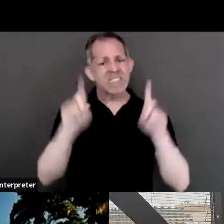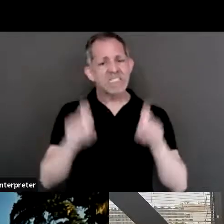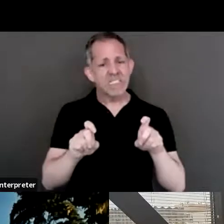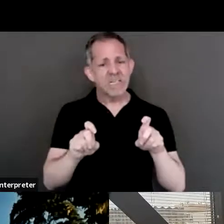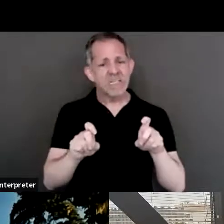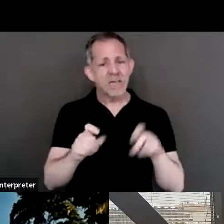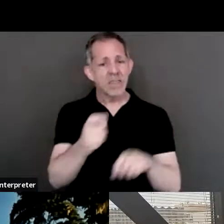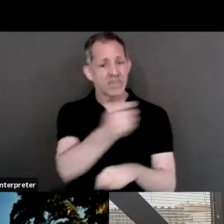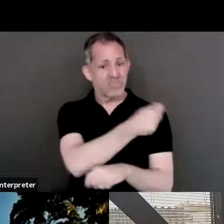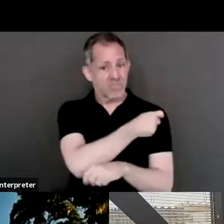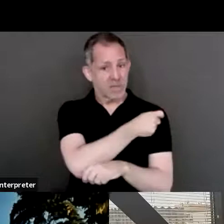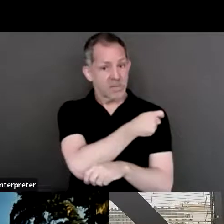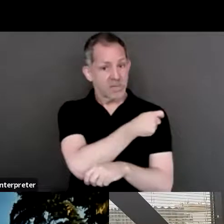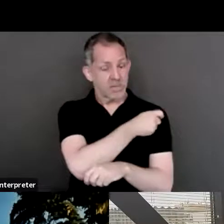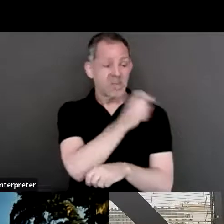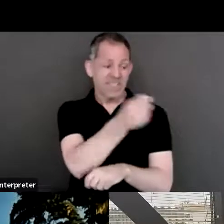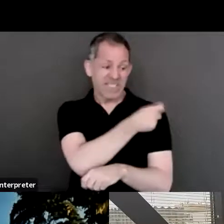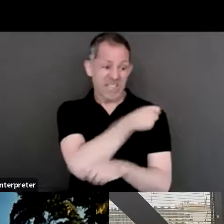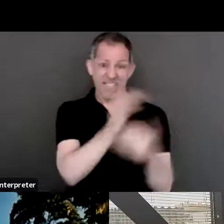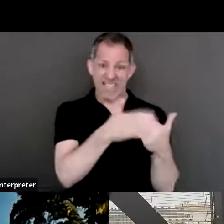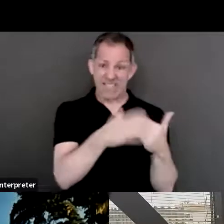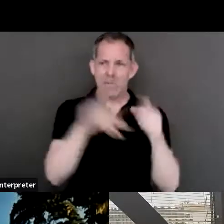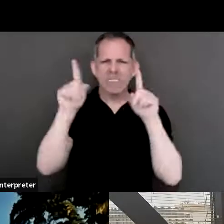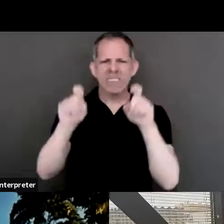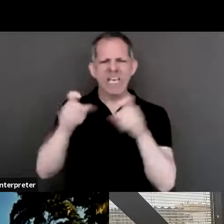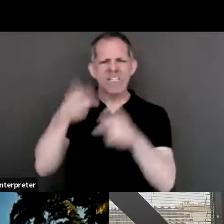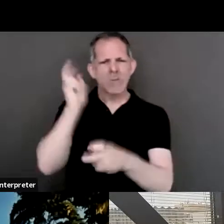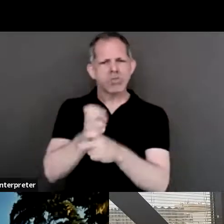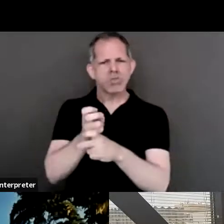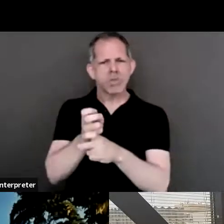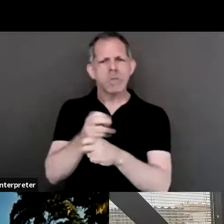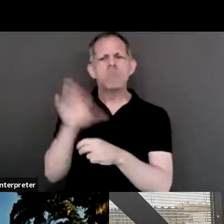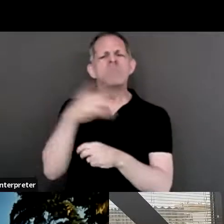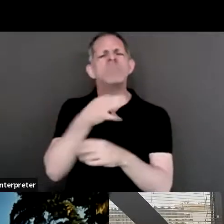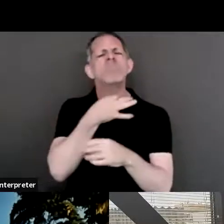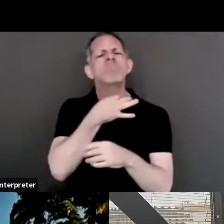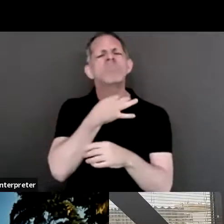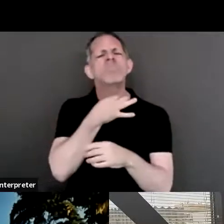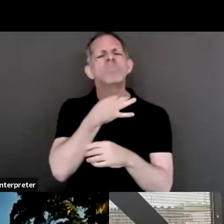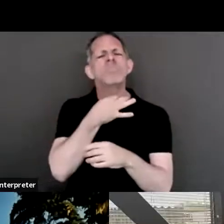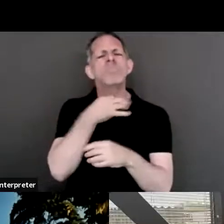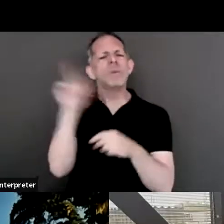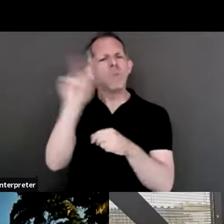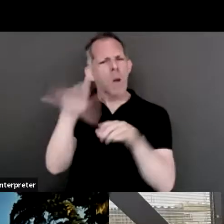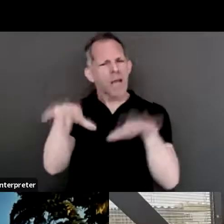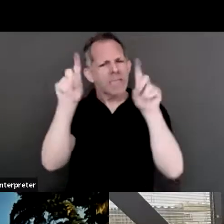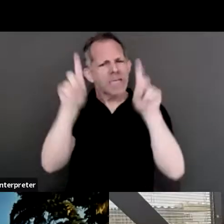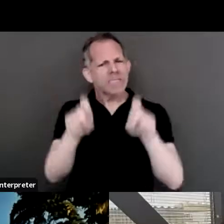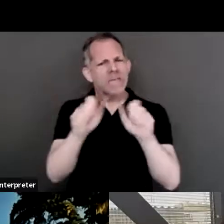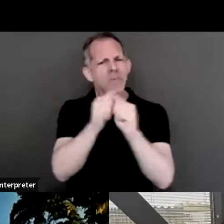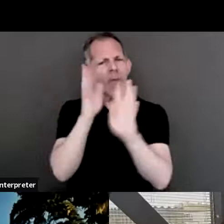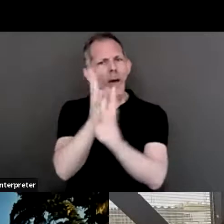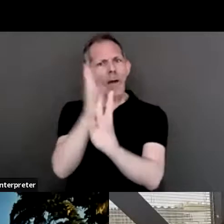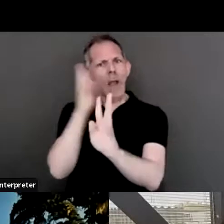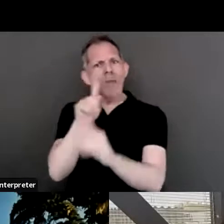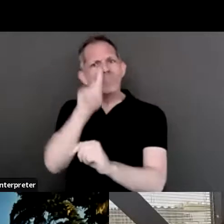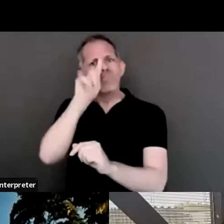can get tested without large wait times? Where should people turn to get tested right now?